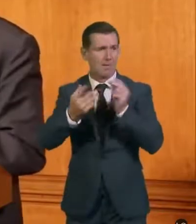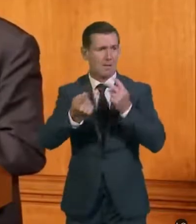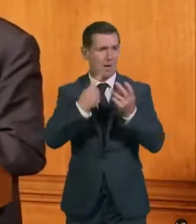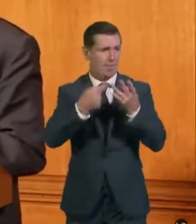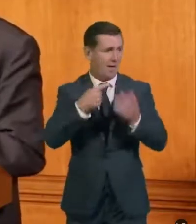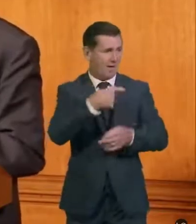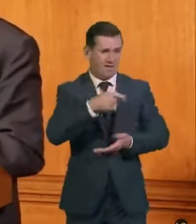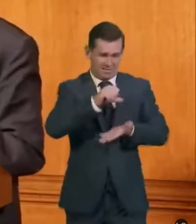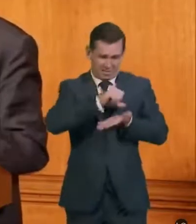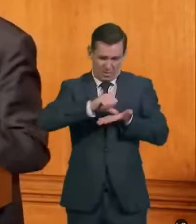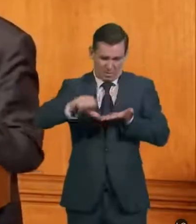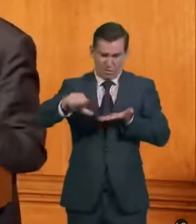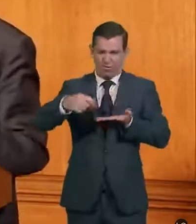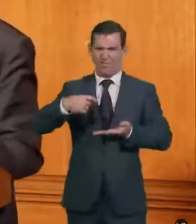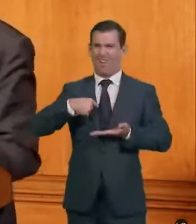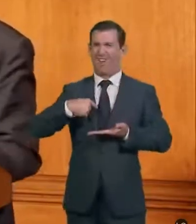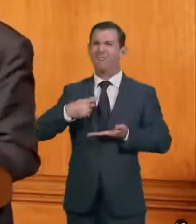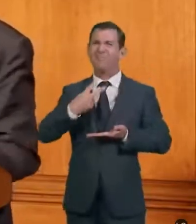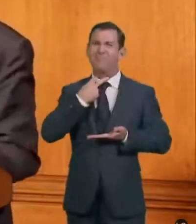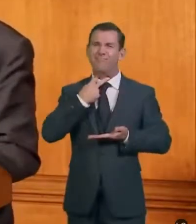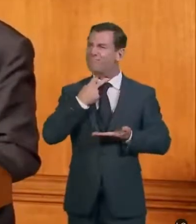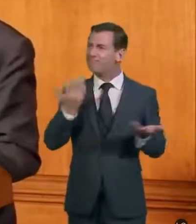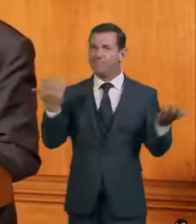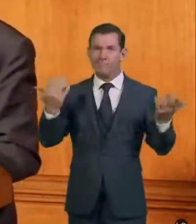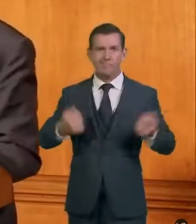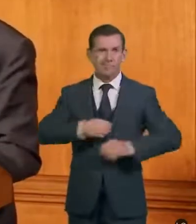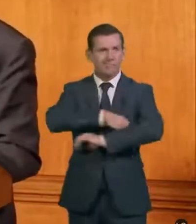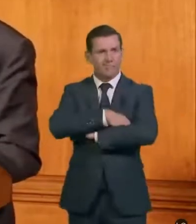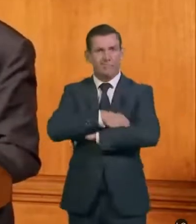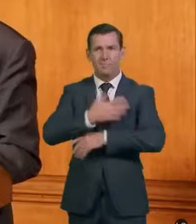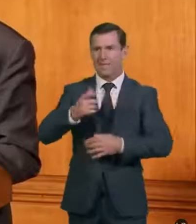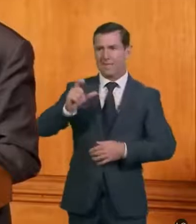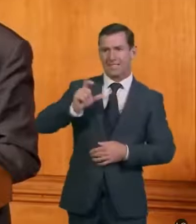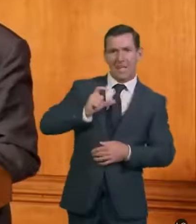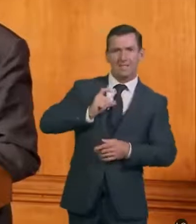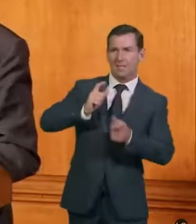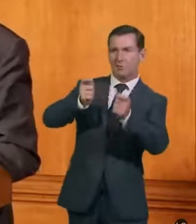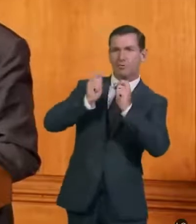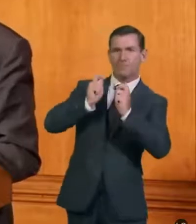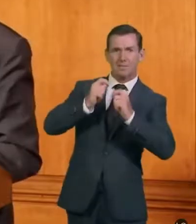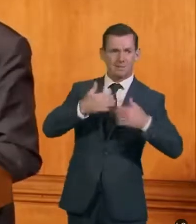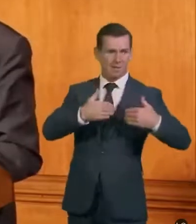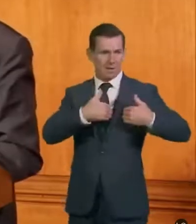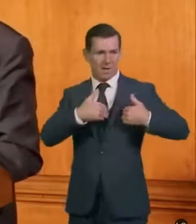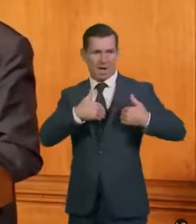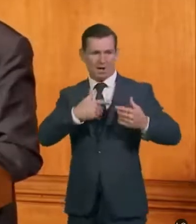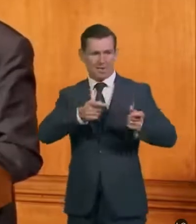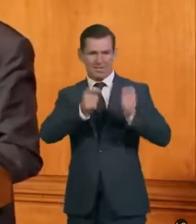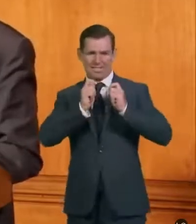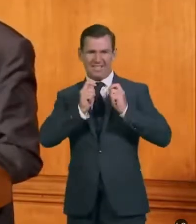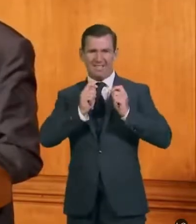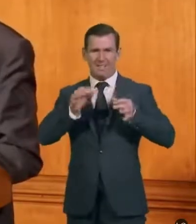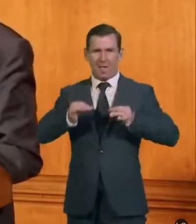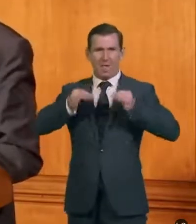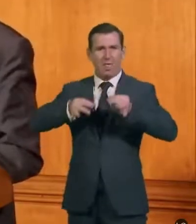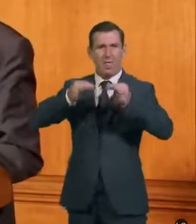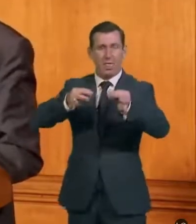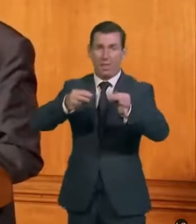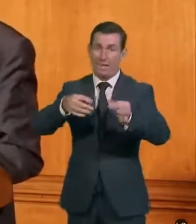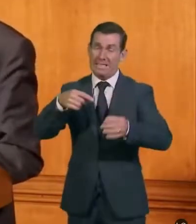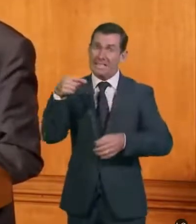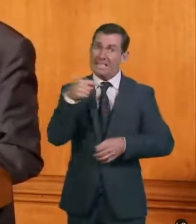of other diseases, cancers and cardiovascular disease and so on, and that's important to take into account. There's the